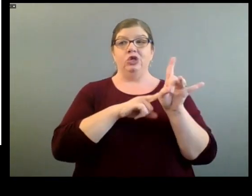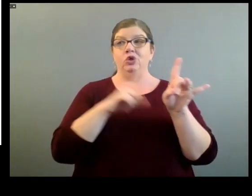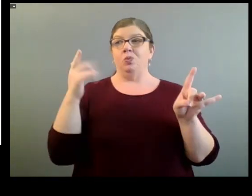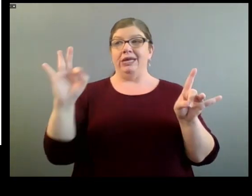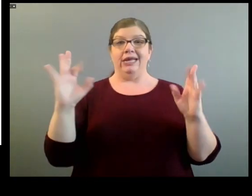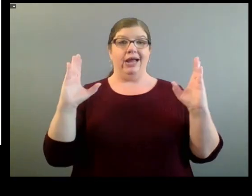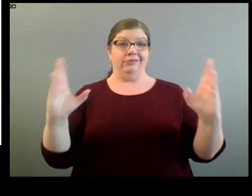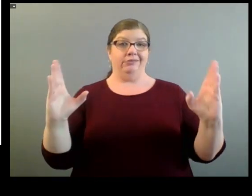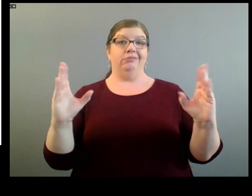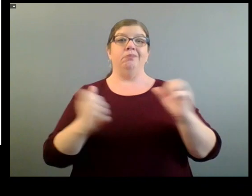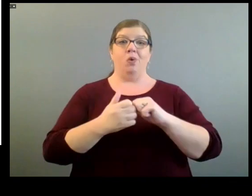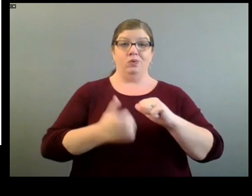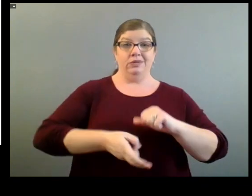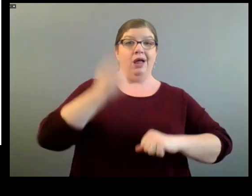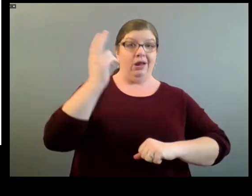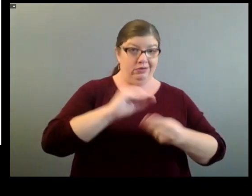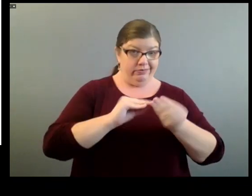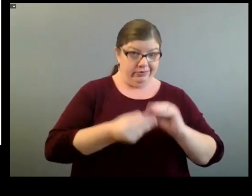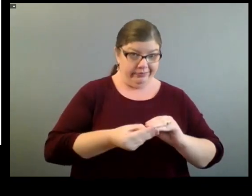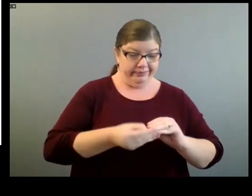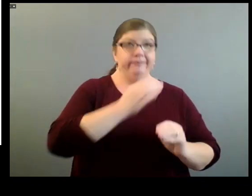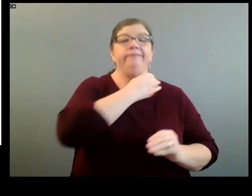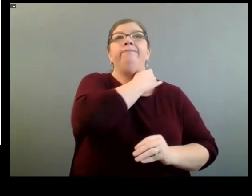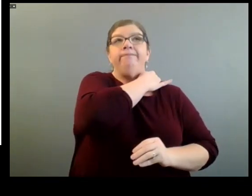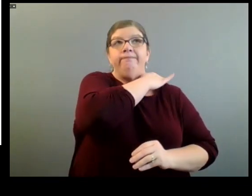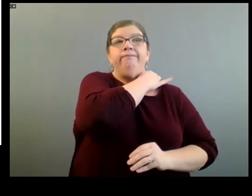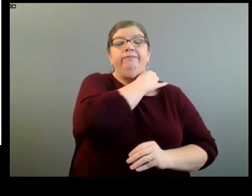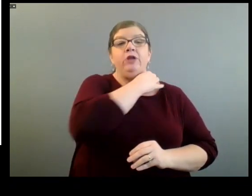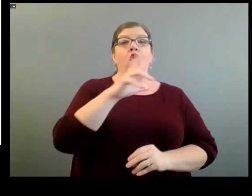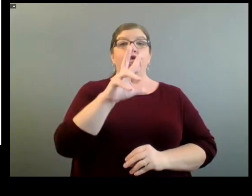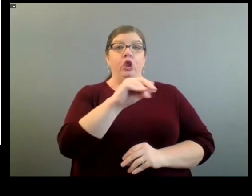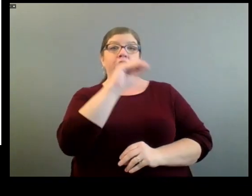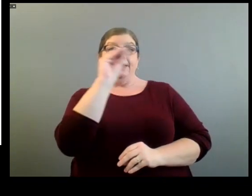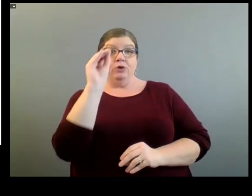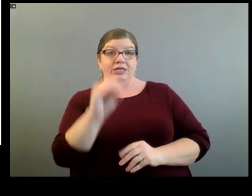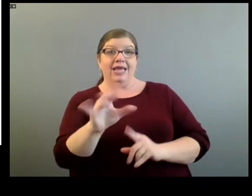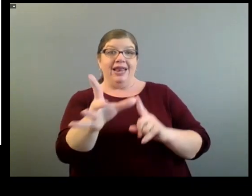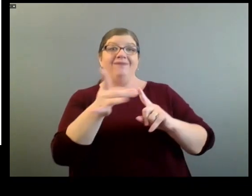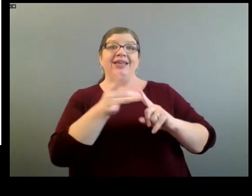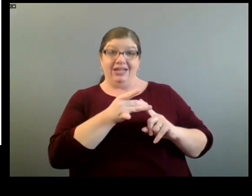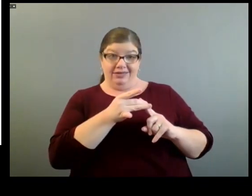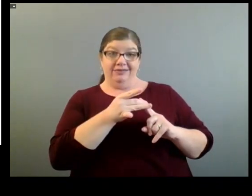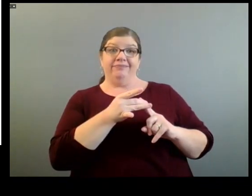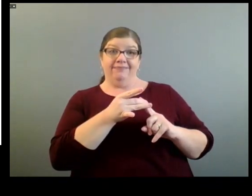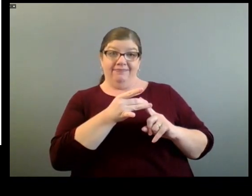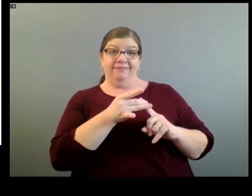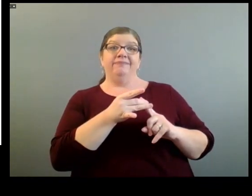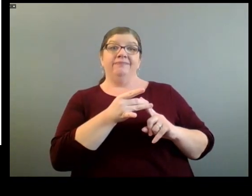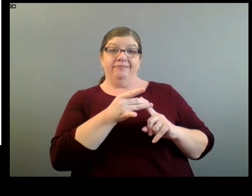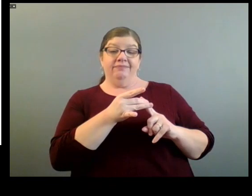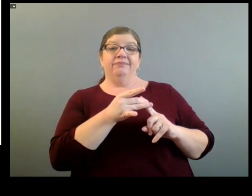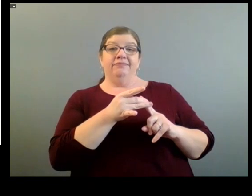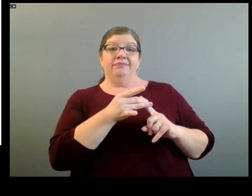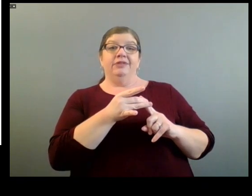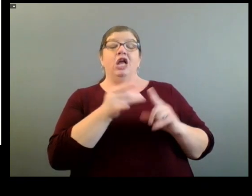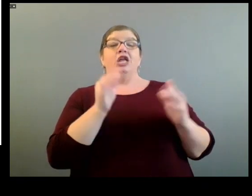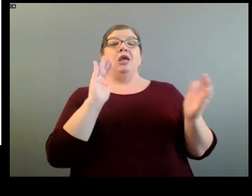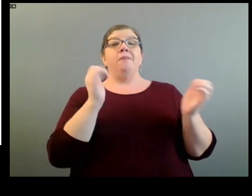years. So that means 30% of cases versus the